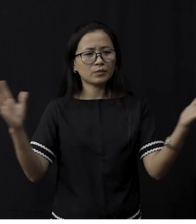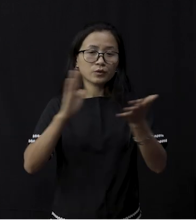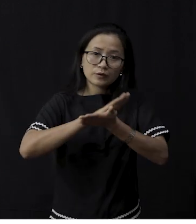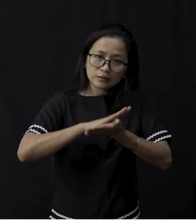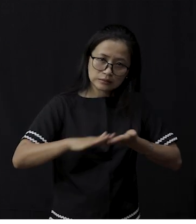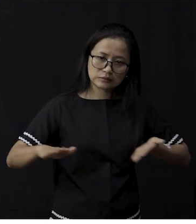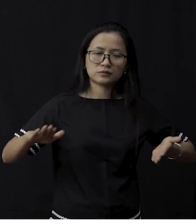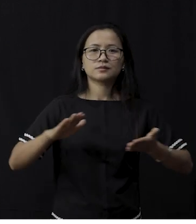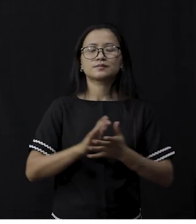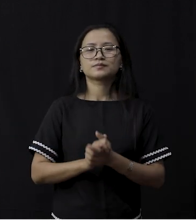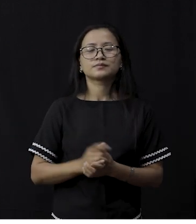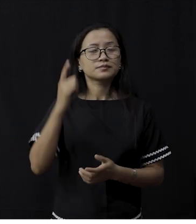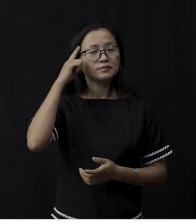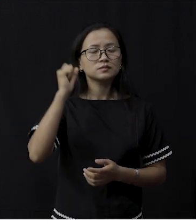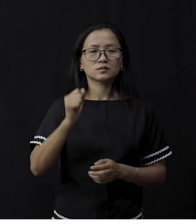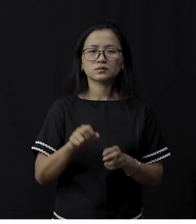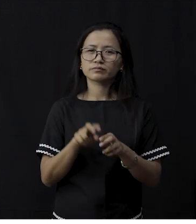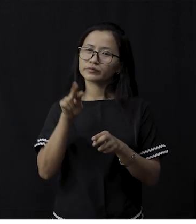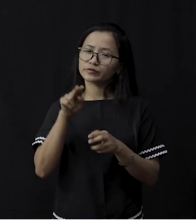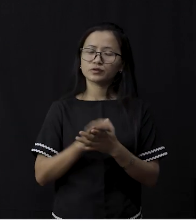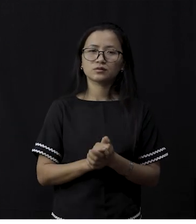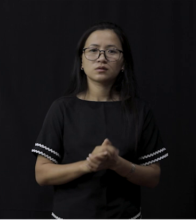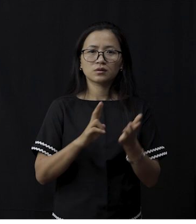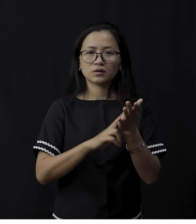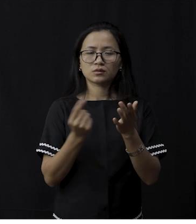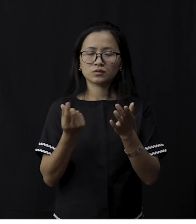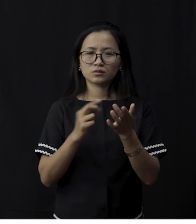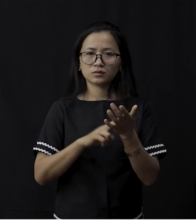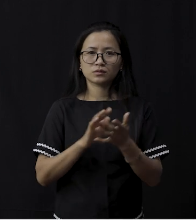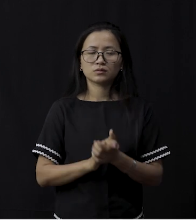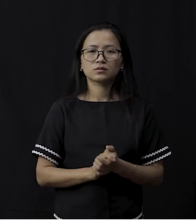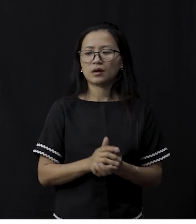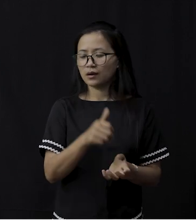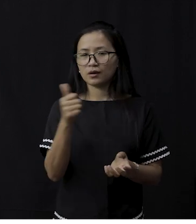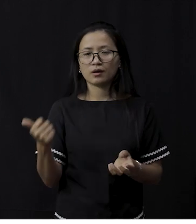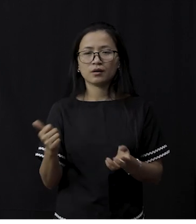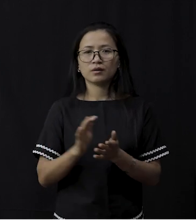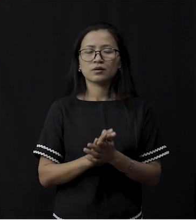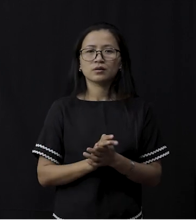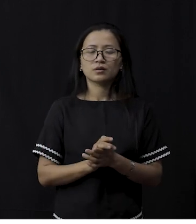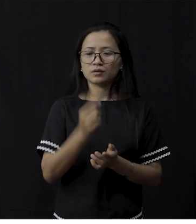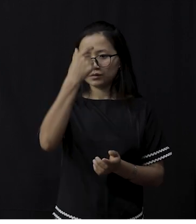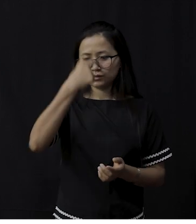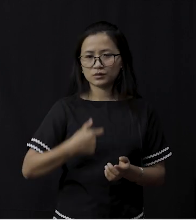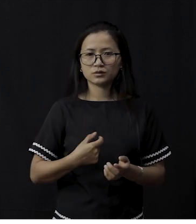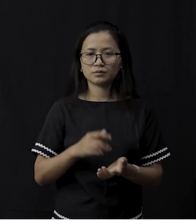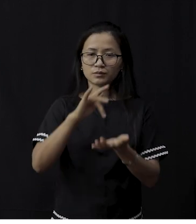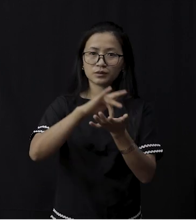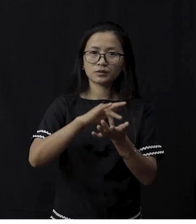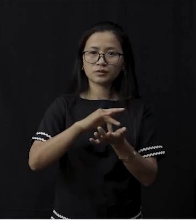to you. So just remember this definition: noun, any words for person,